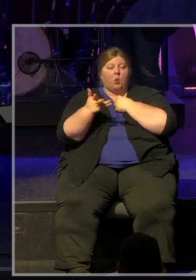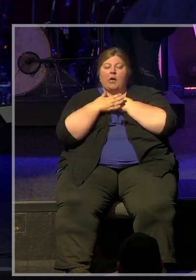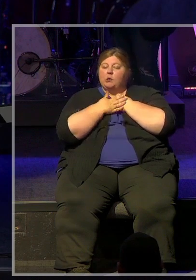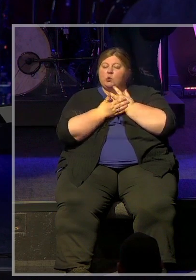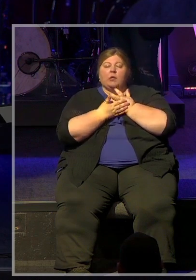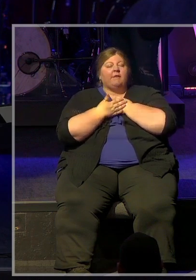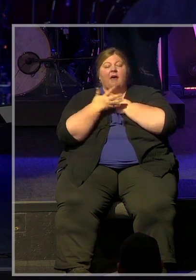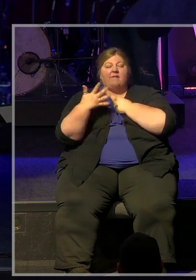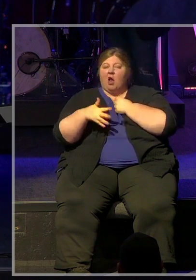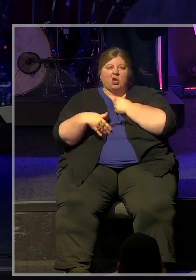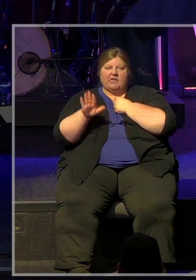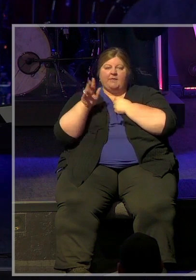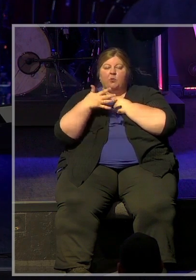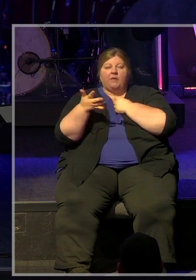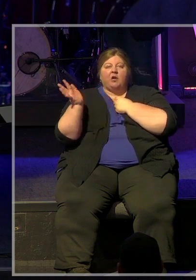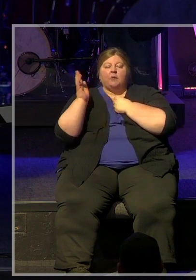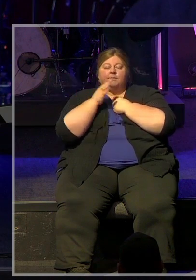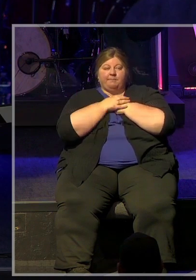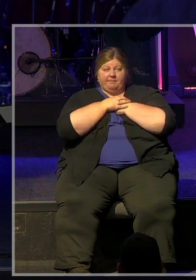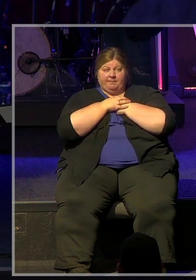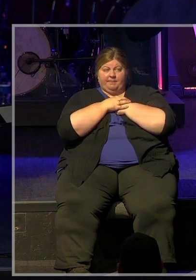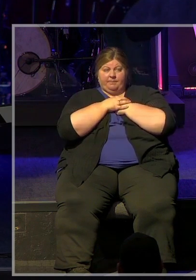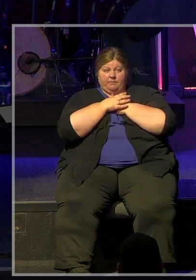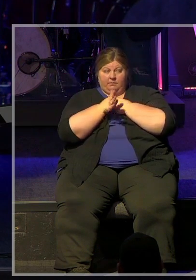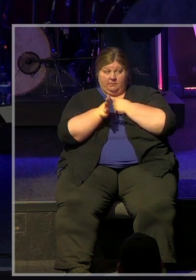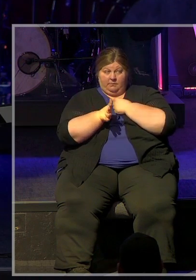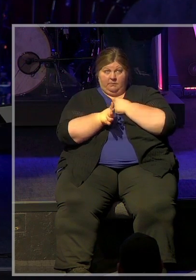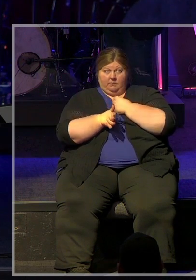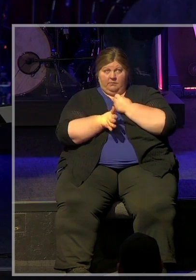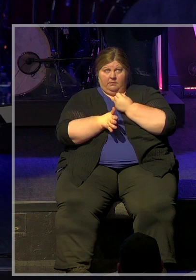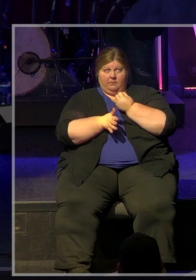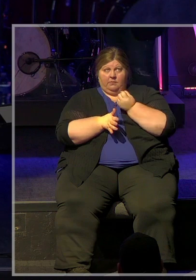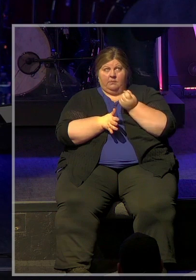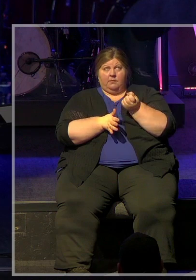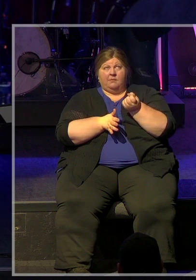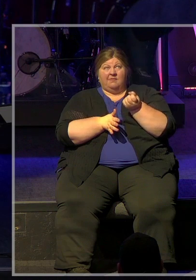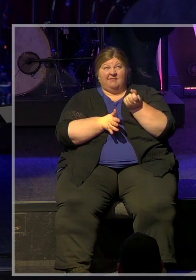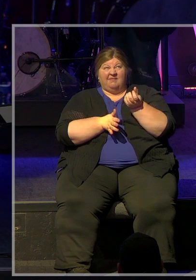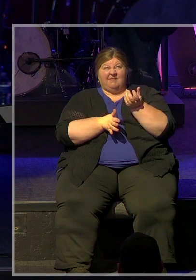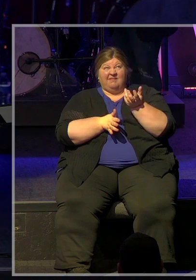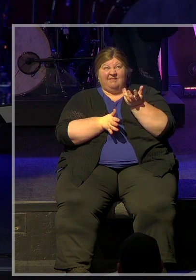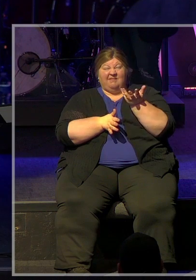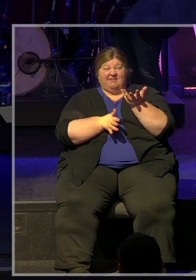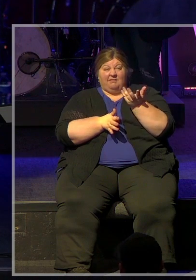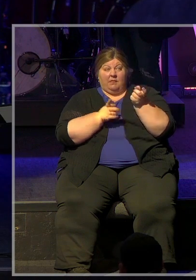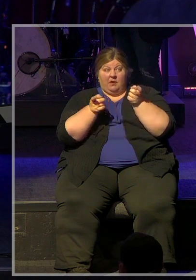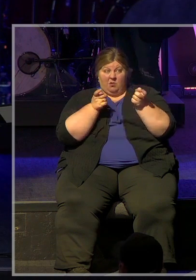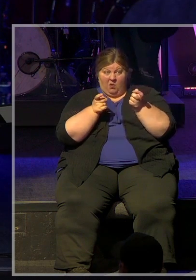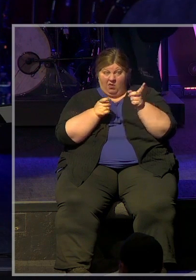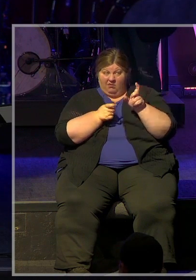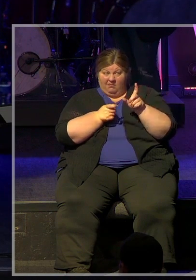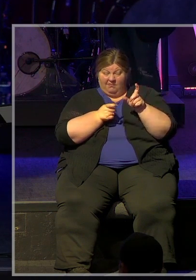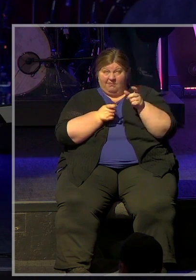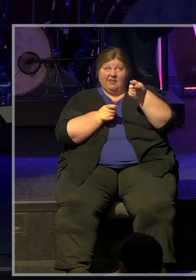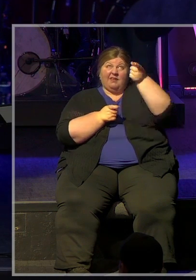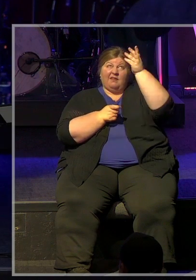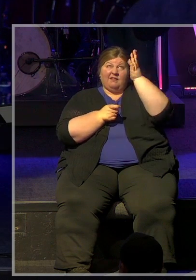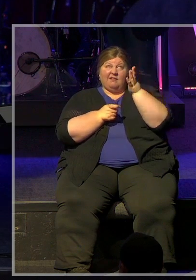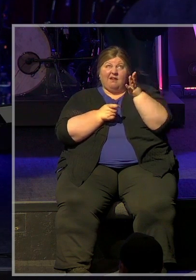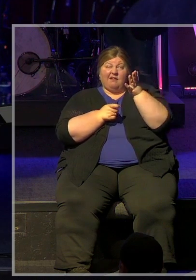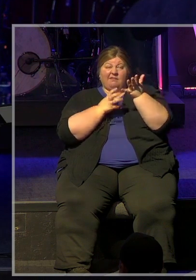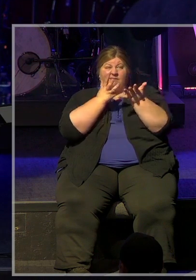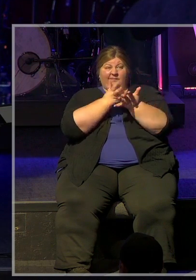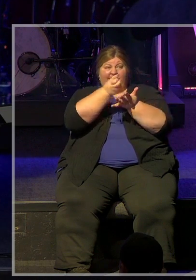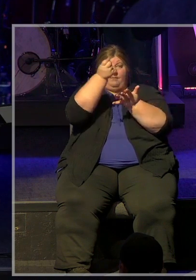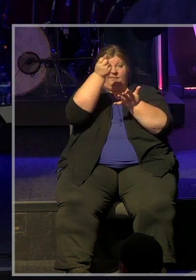I've already given up, whatever it is. Are you willing to release control over something you care about so much to God and allow him to rewrite